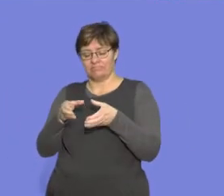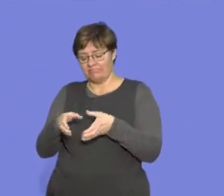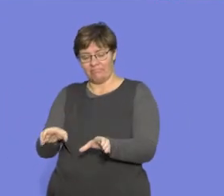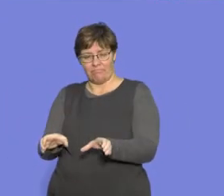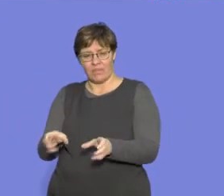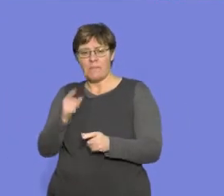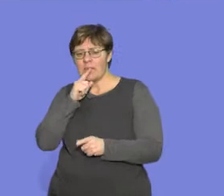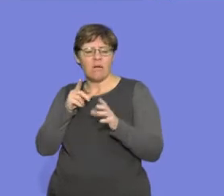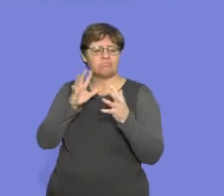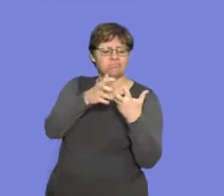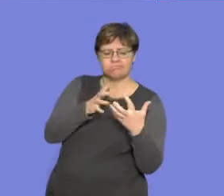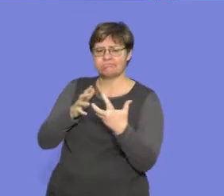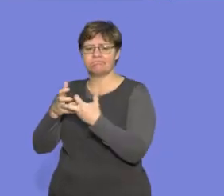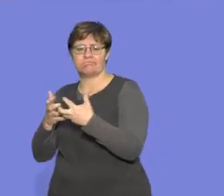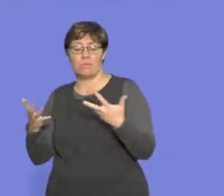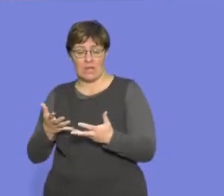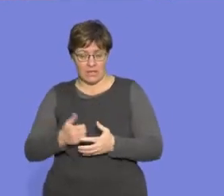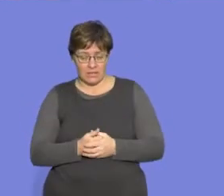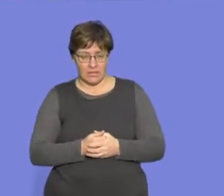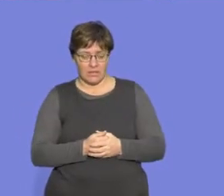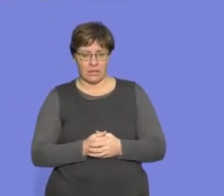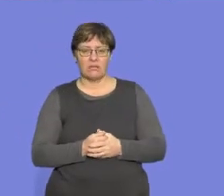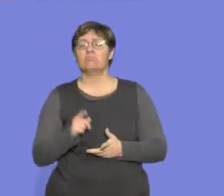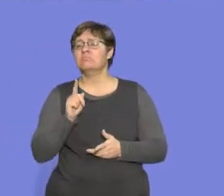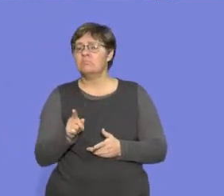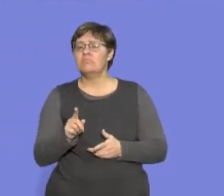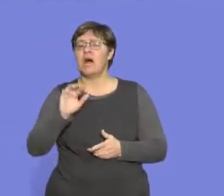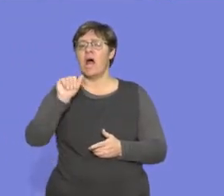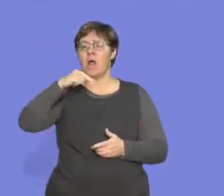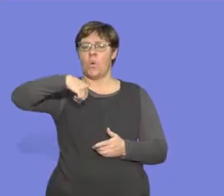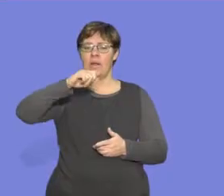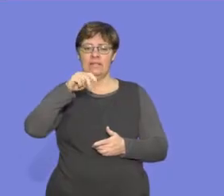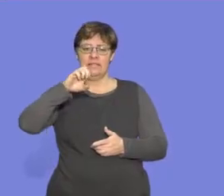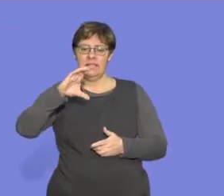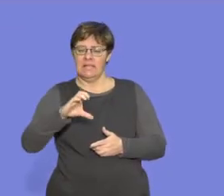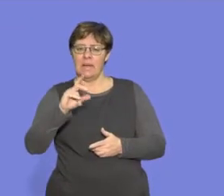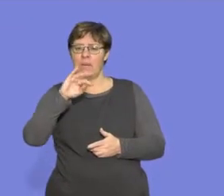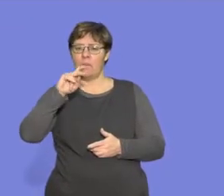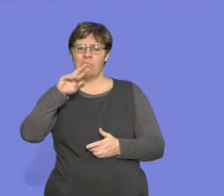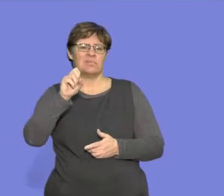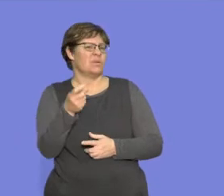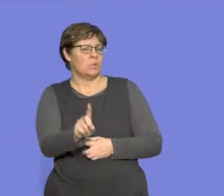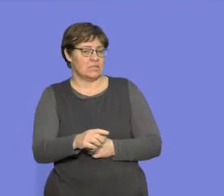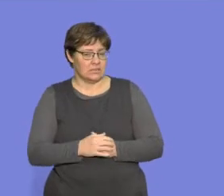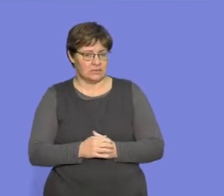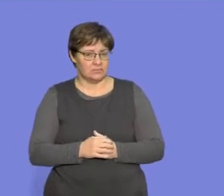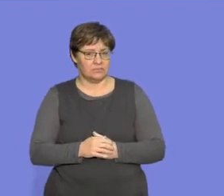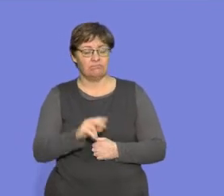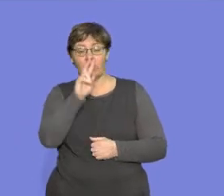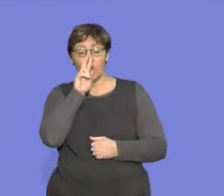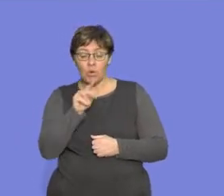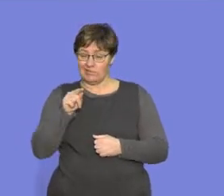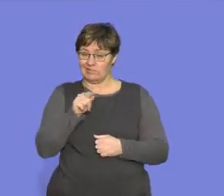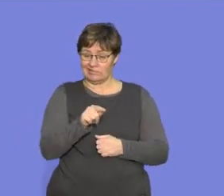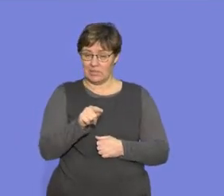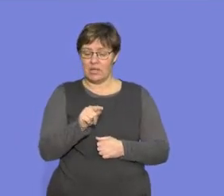of where these are. So let's get straight into understanding what are aquatic biomes. So guys, when we look at the aquatic biomes in